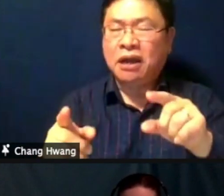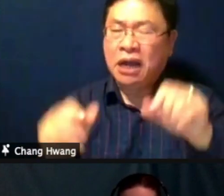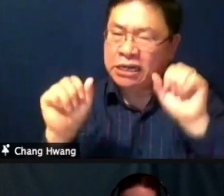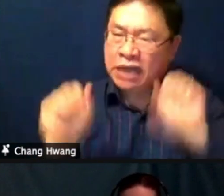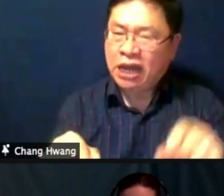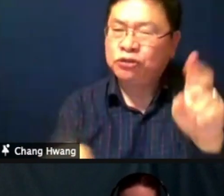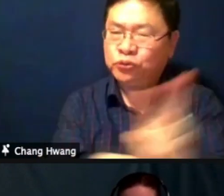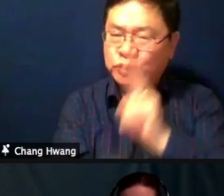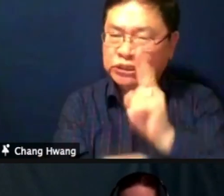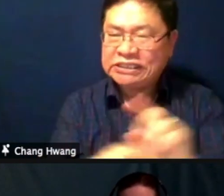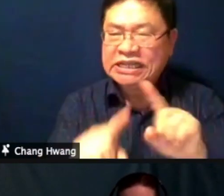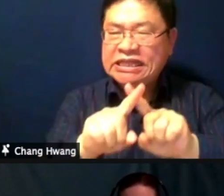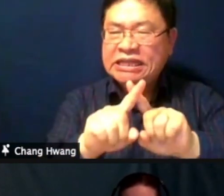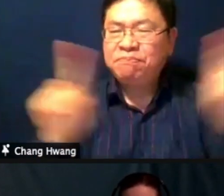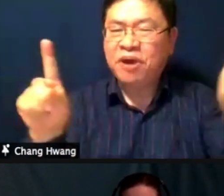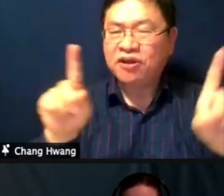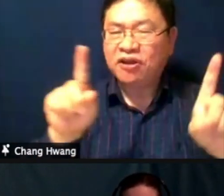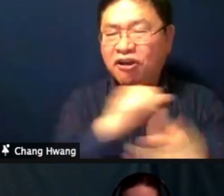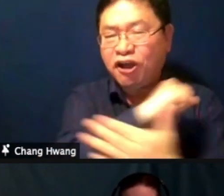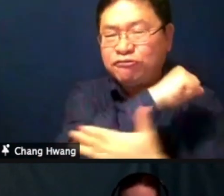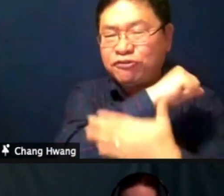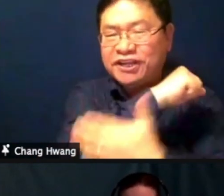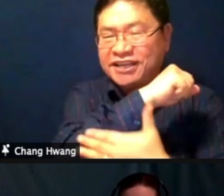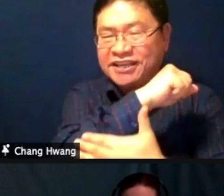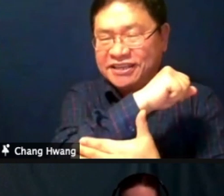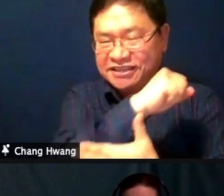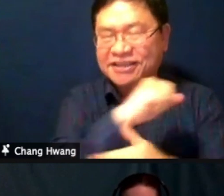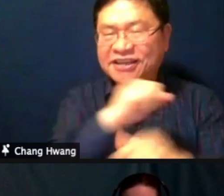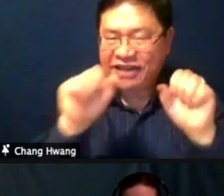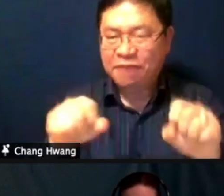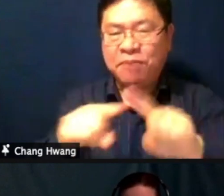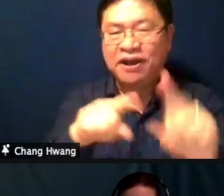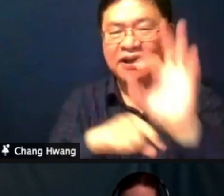So the compound sign that creates one Korean word.